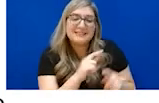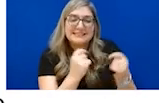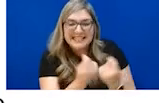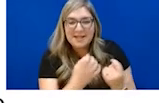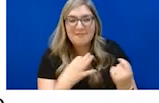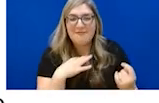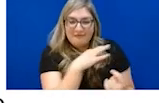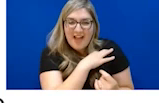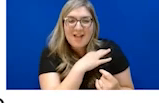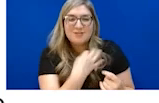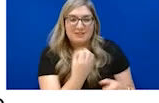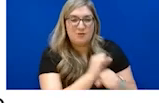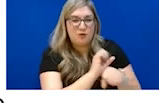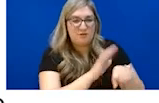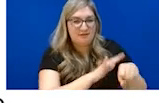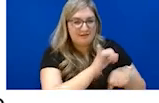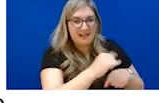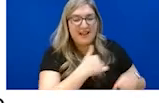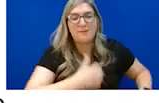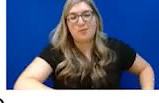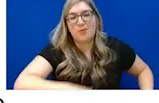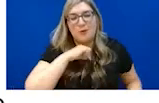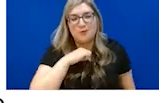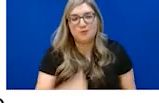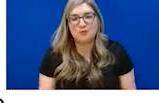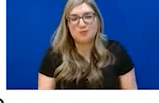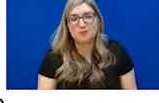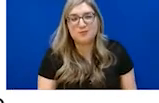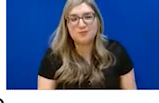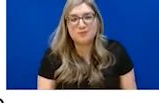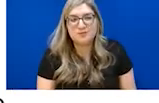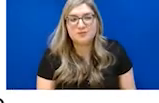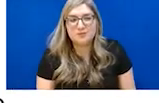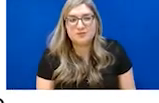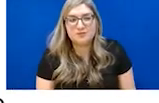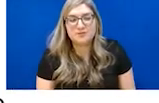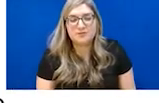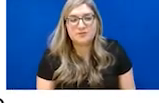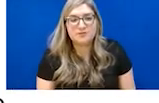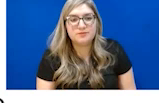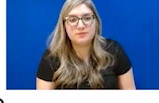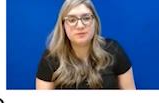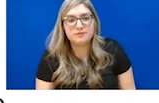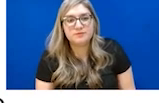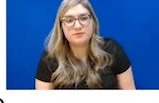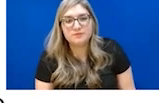that. I already mentioned, I gave you an example of how it lists the delayed completion. When you look at the